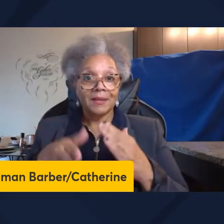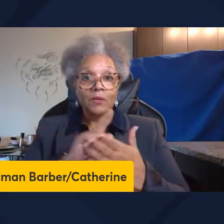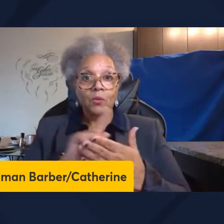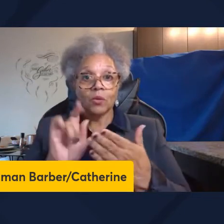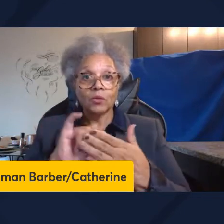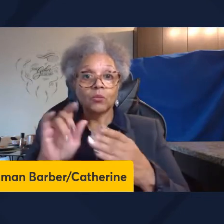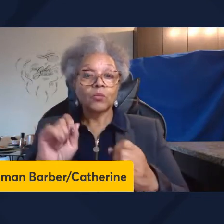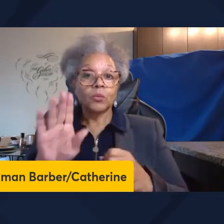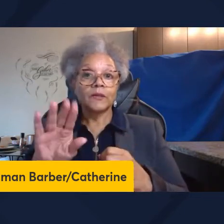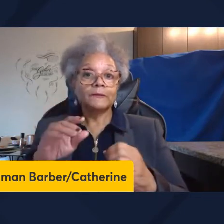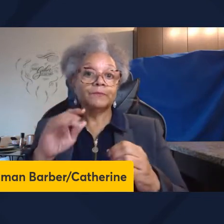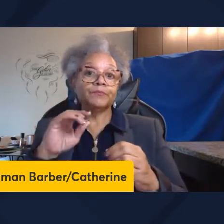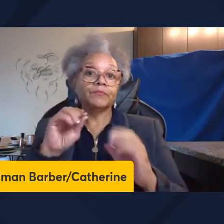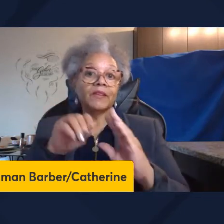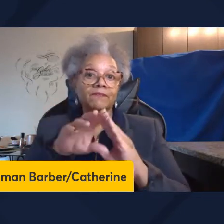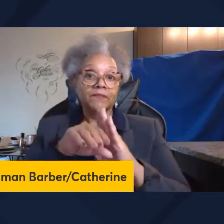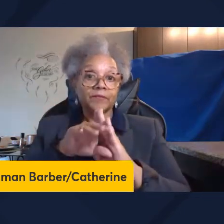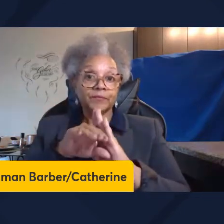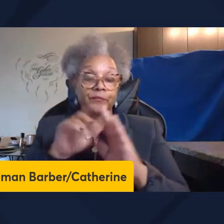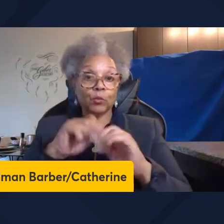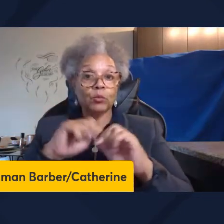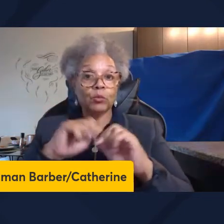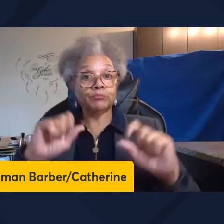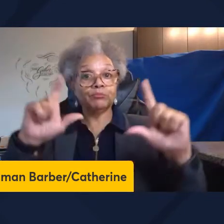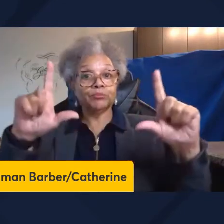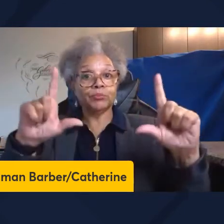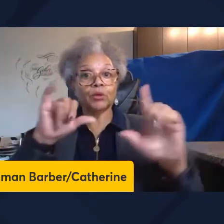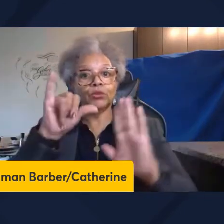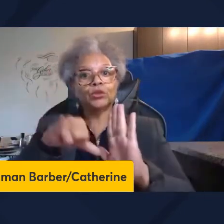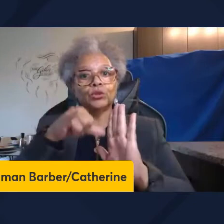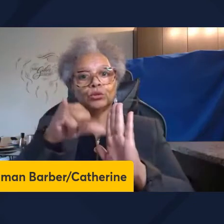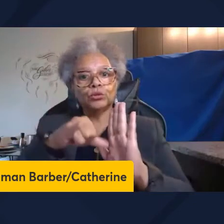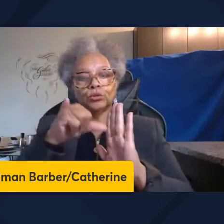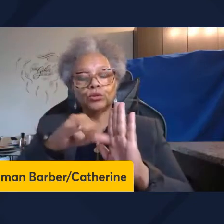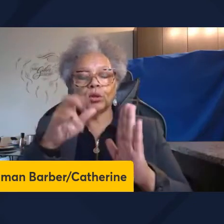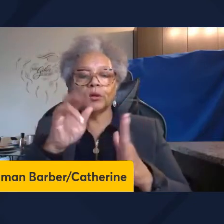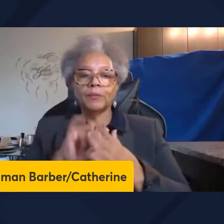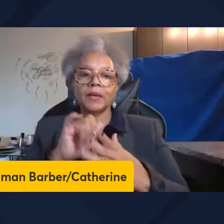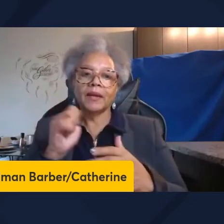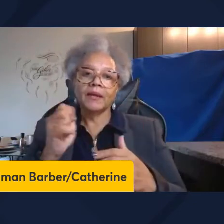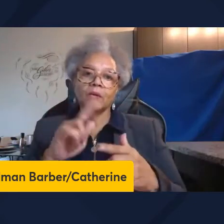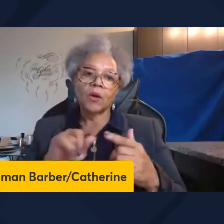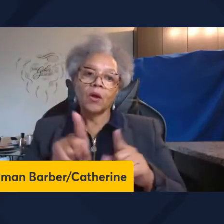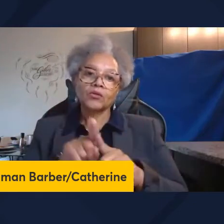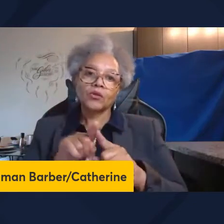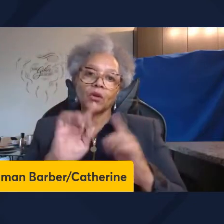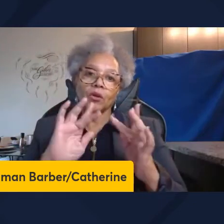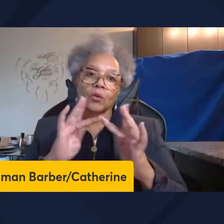on our YouTube channel and transcripts will be made available on our website,